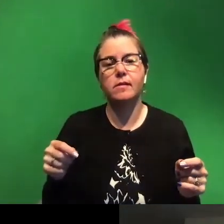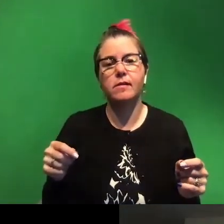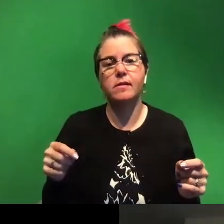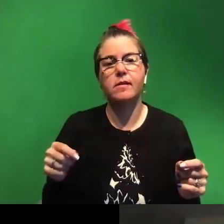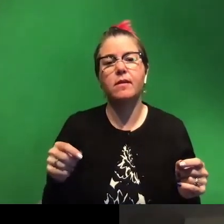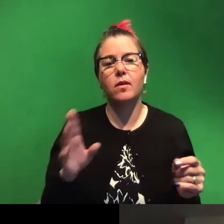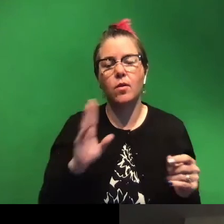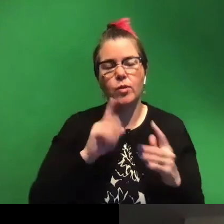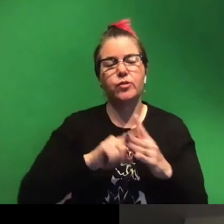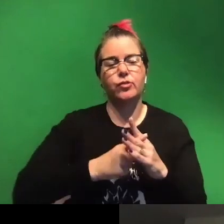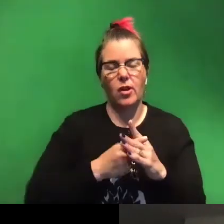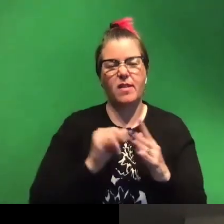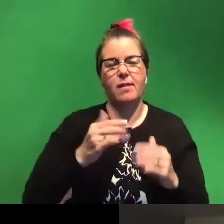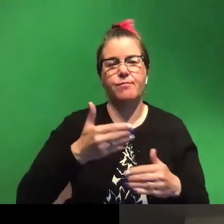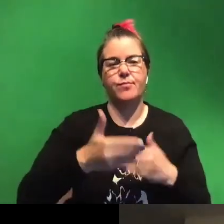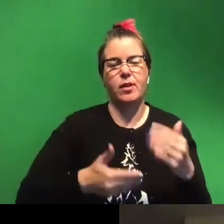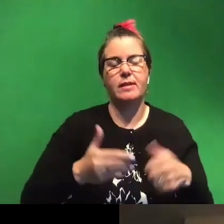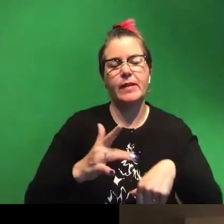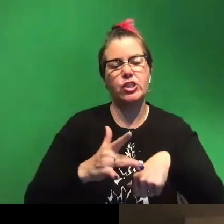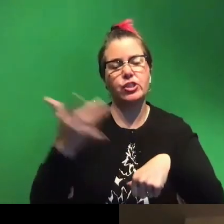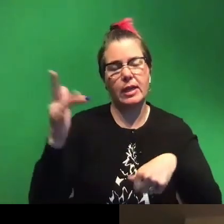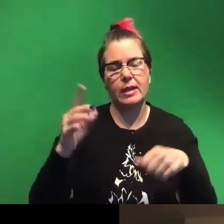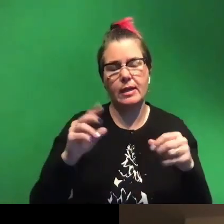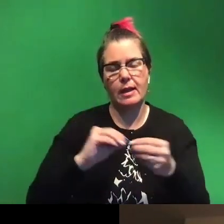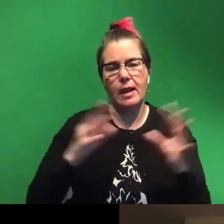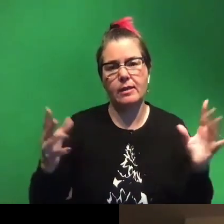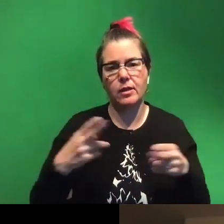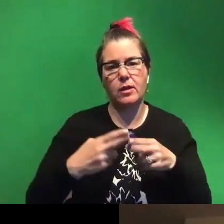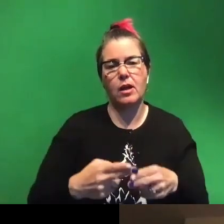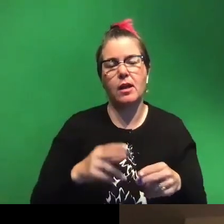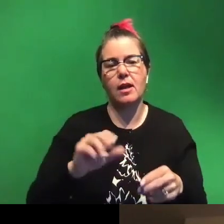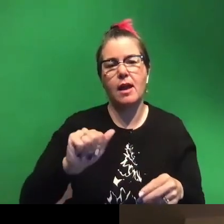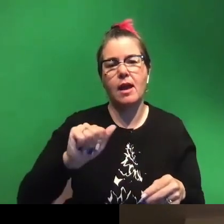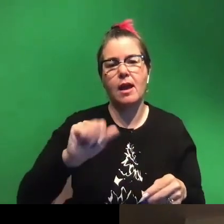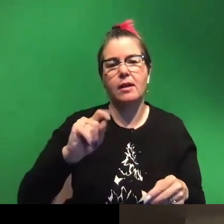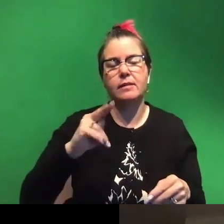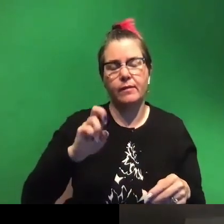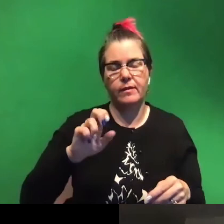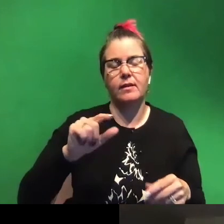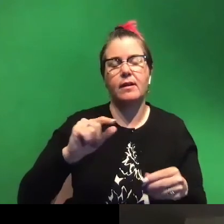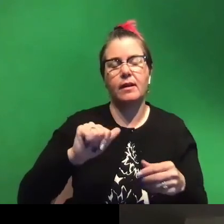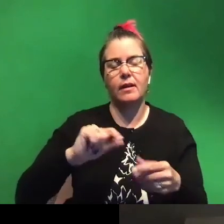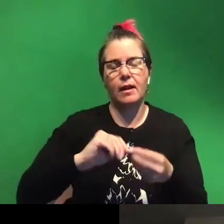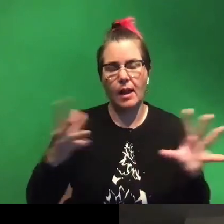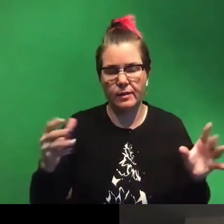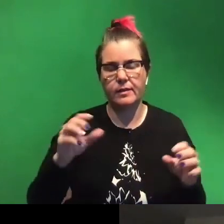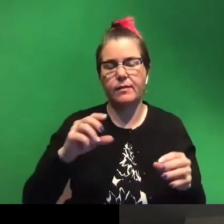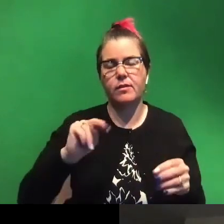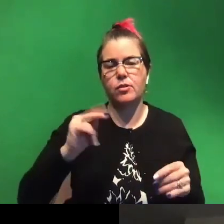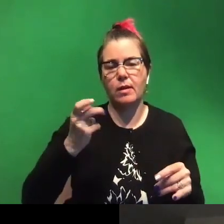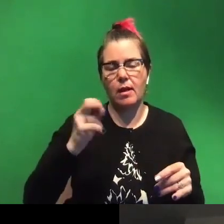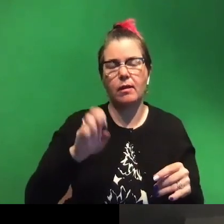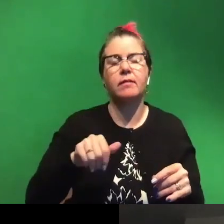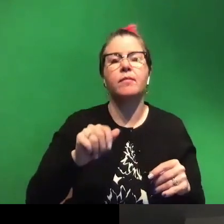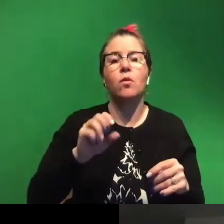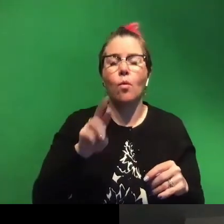initiate the process of a shining galaxy. We call it active galactic nuclei, or quasars, and they